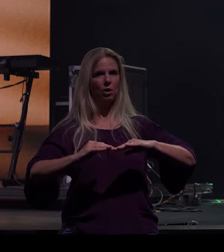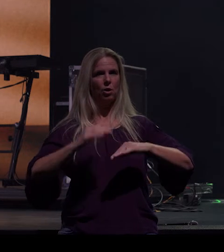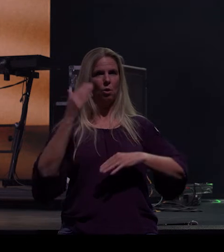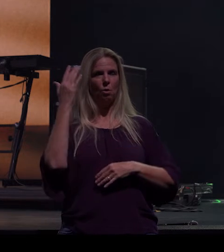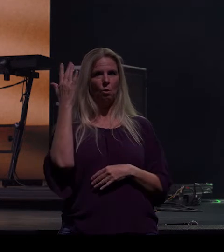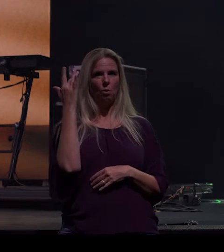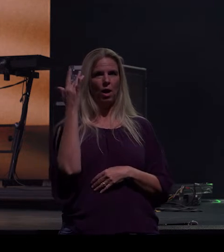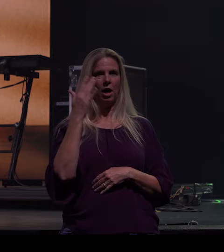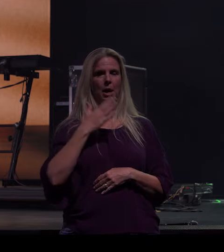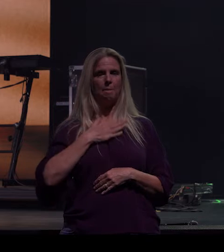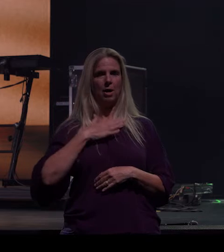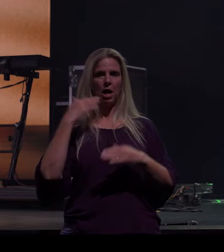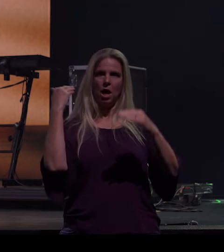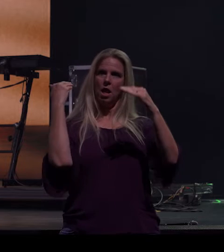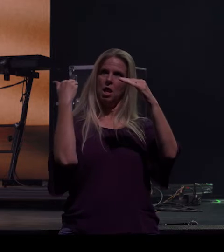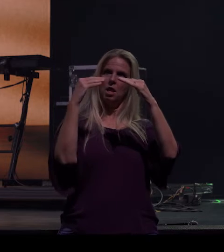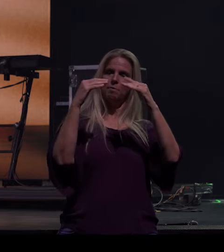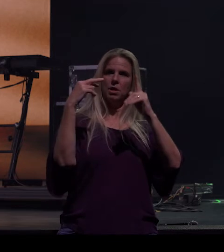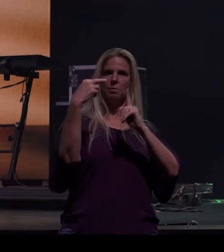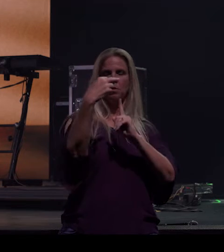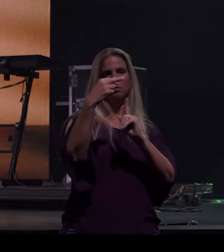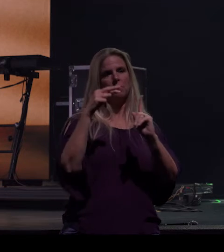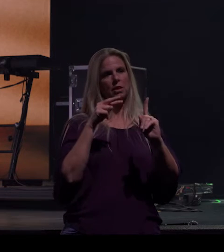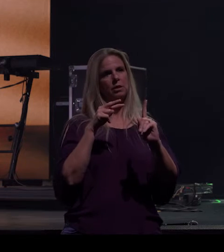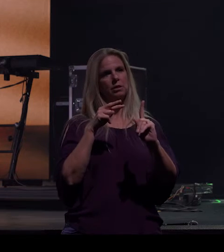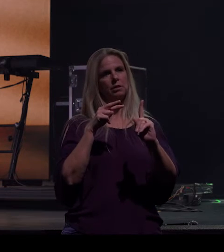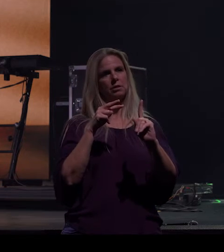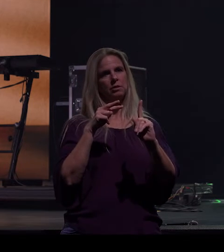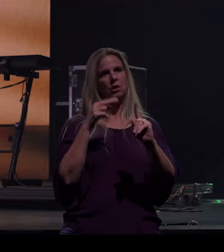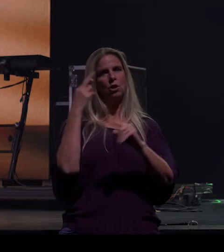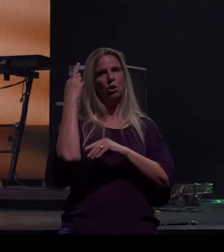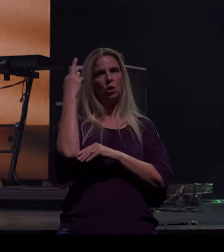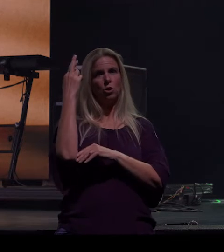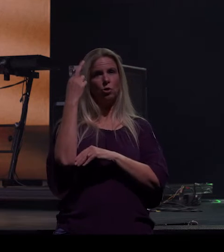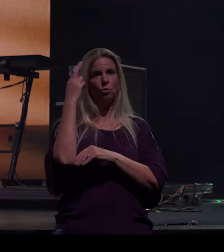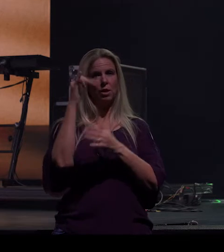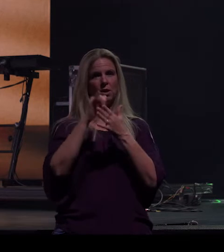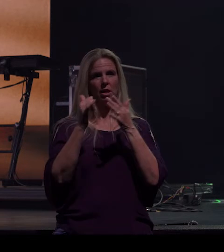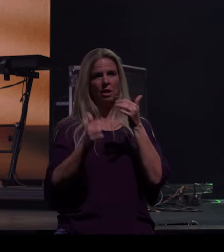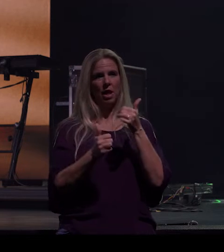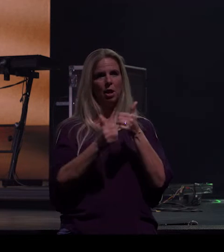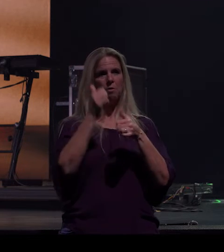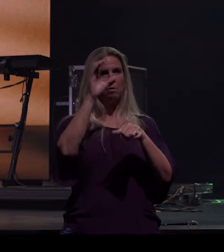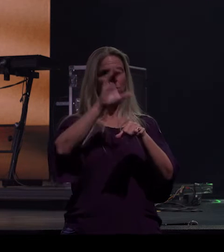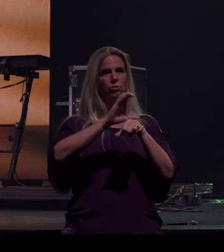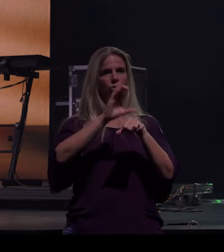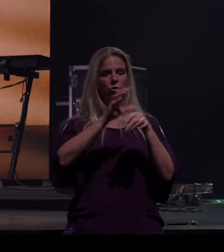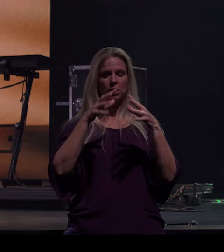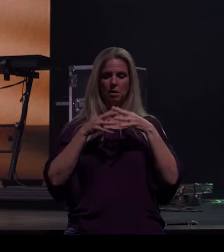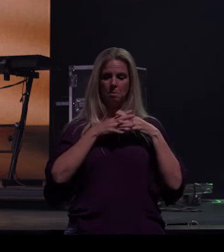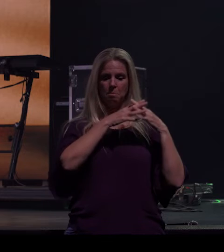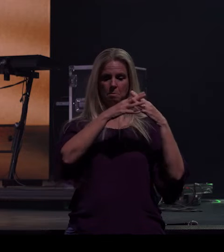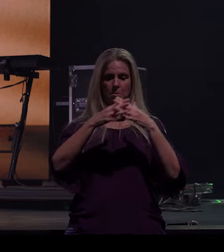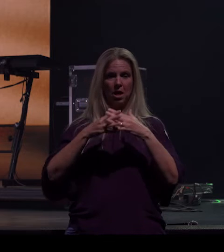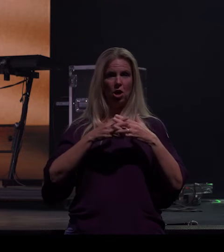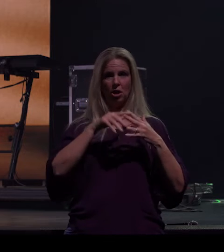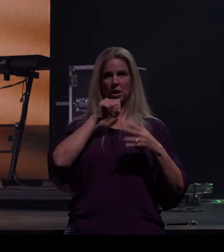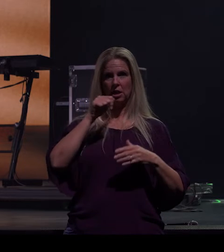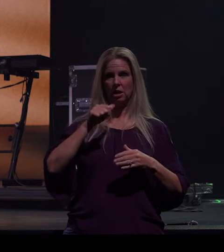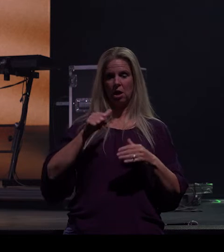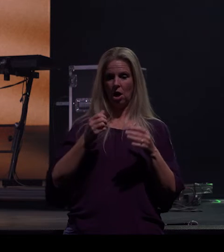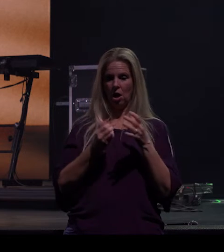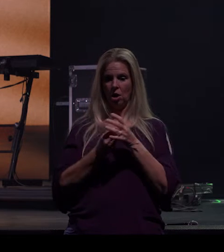view. And by the way, the reason most churches in America are not growing, it is